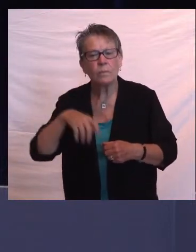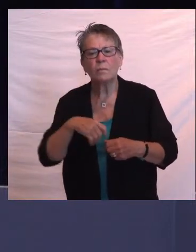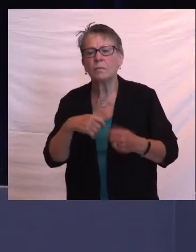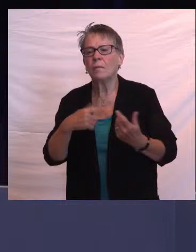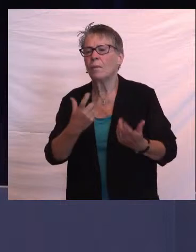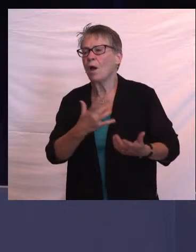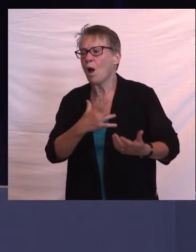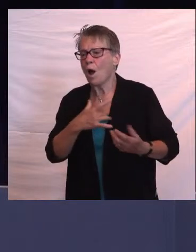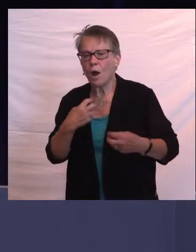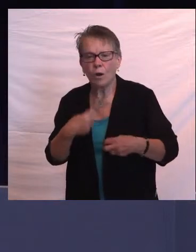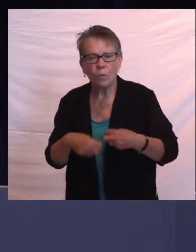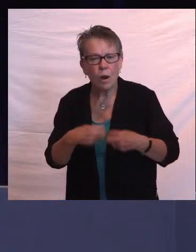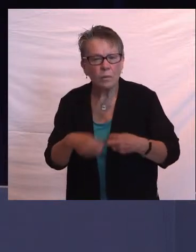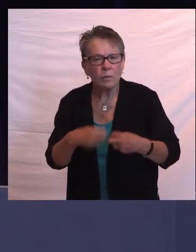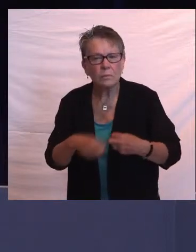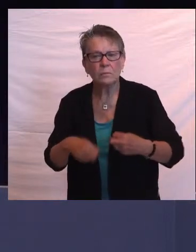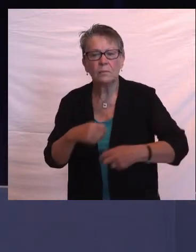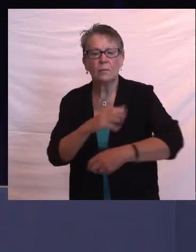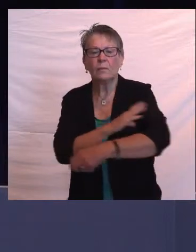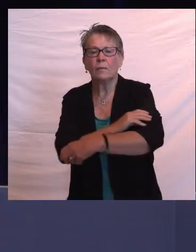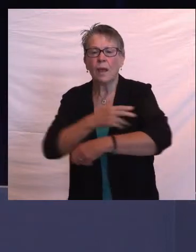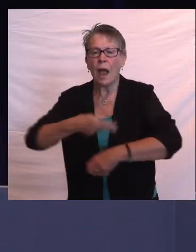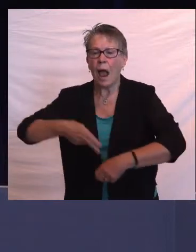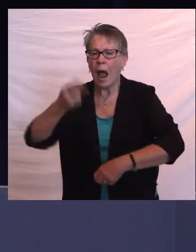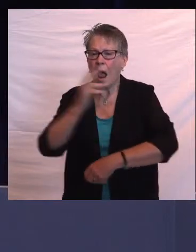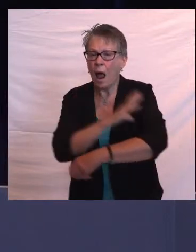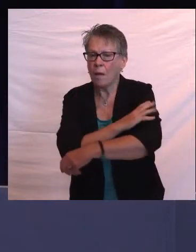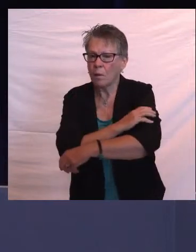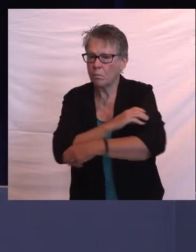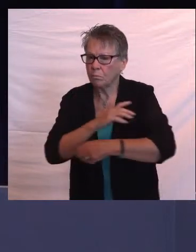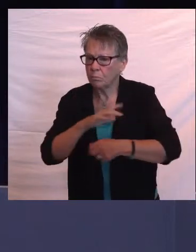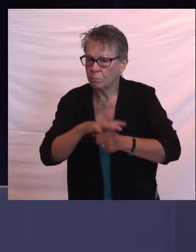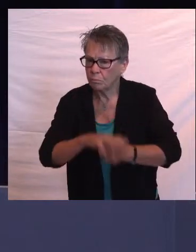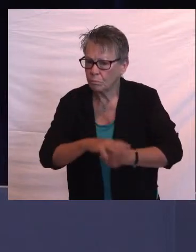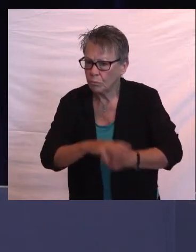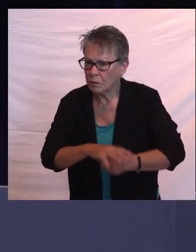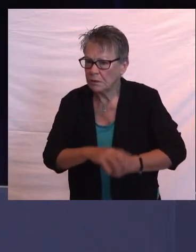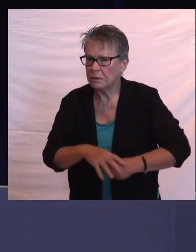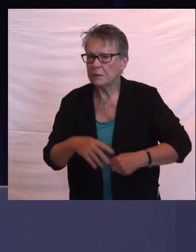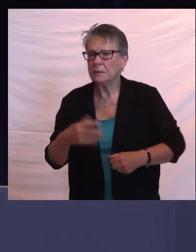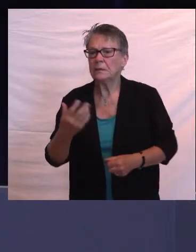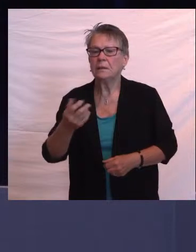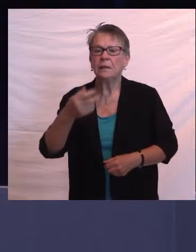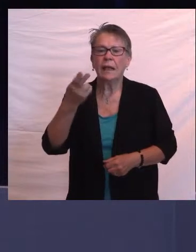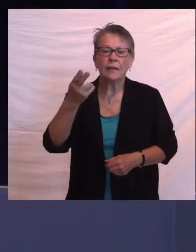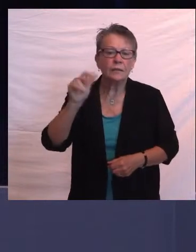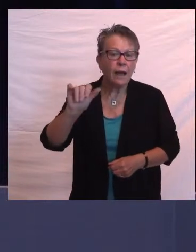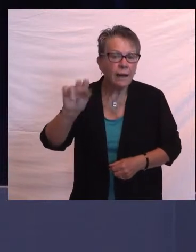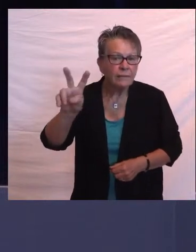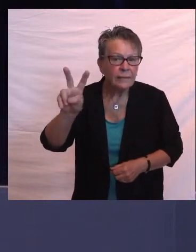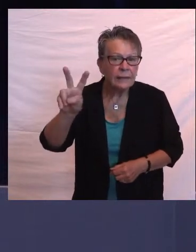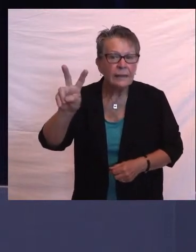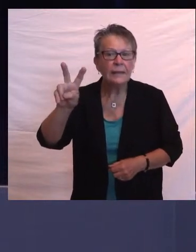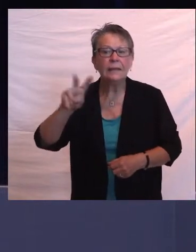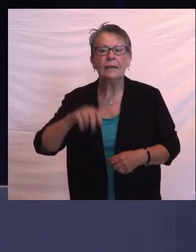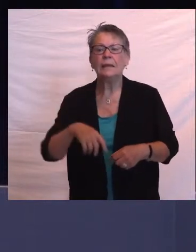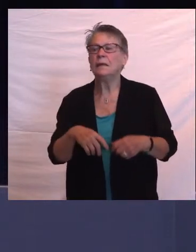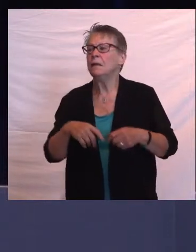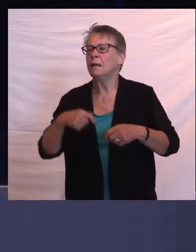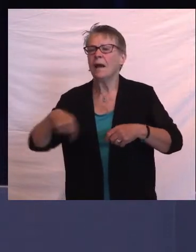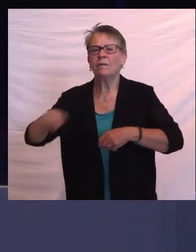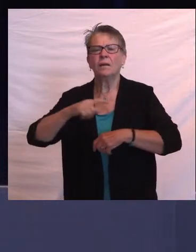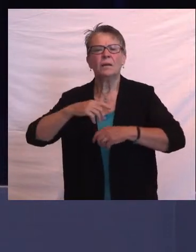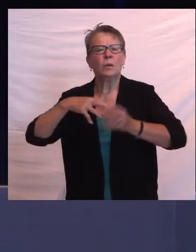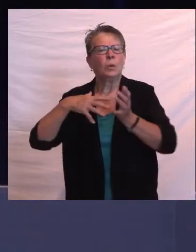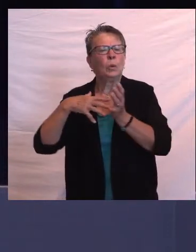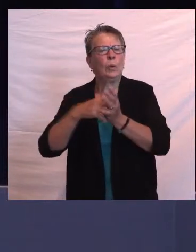or hypertension, HIV infection, immunocompromised situations, liver disease, overweight and obesity,